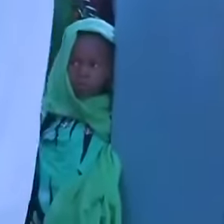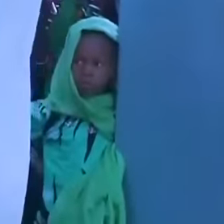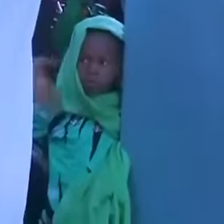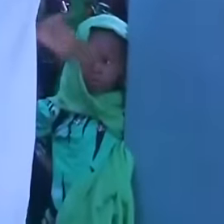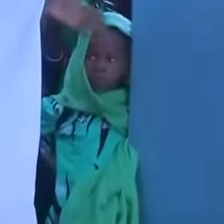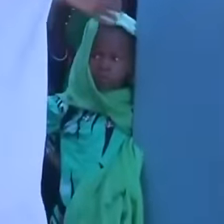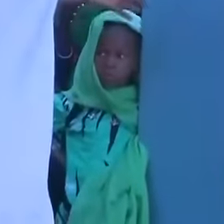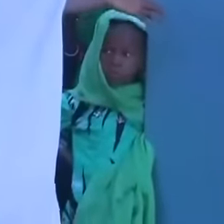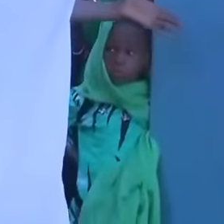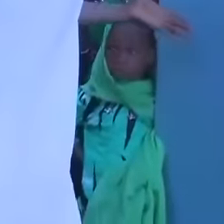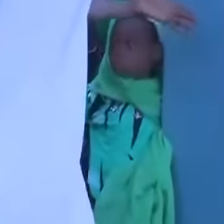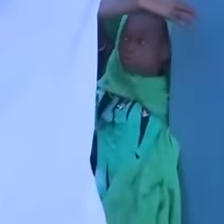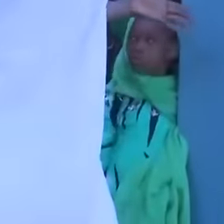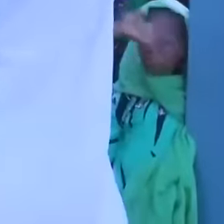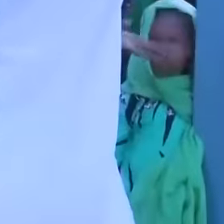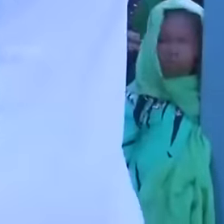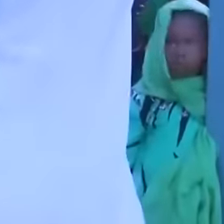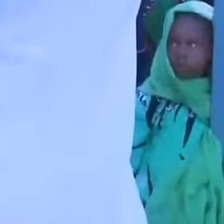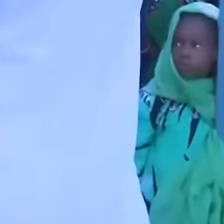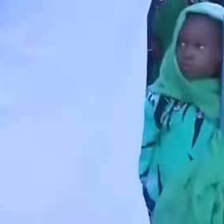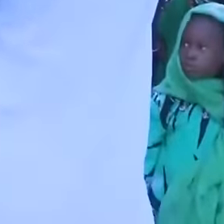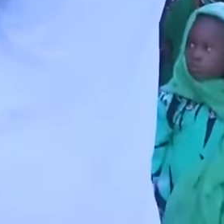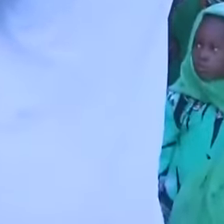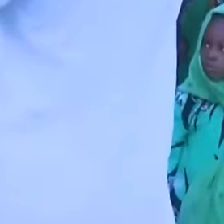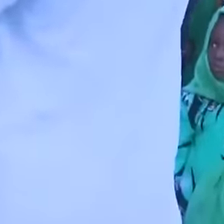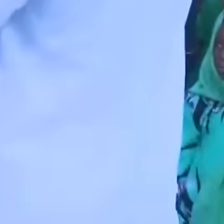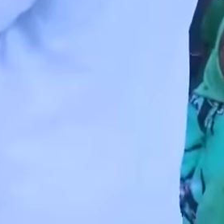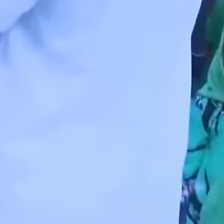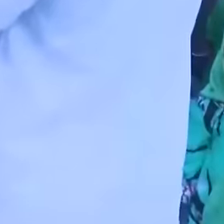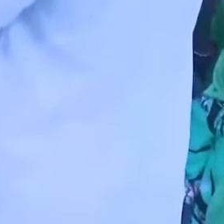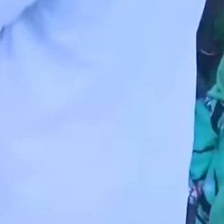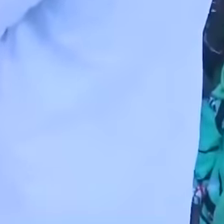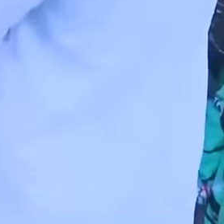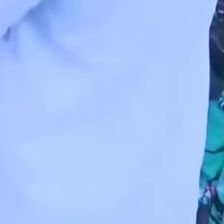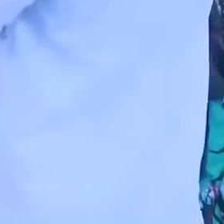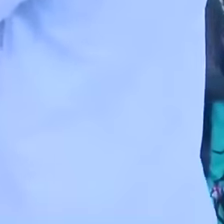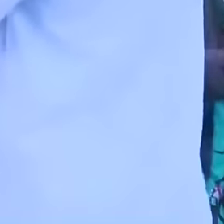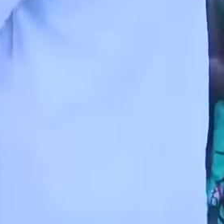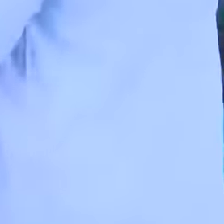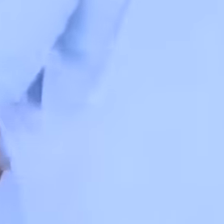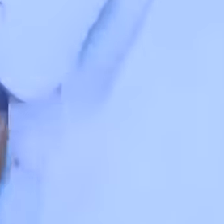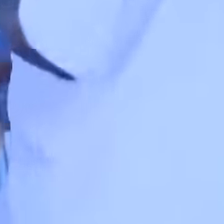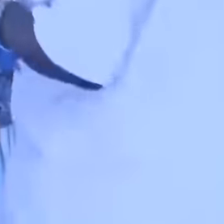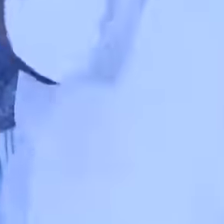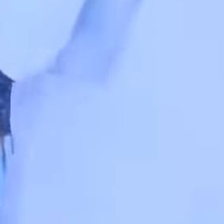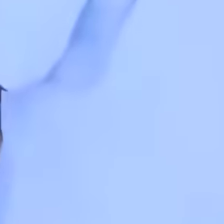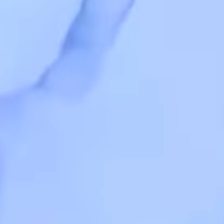Ogun ti n ja ninu eyan. Ogun ti n ja lara se eyan. Opin de ba